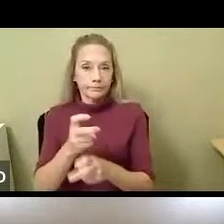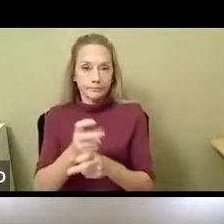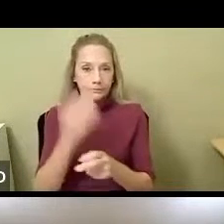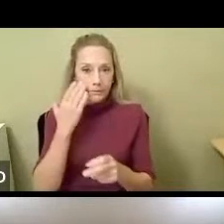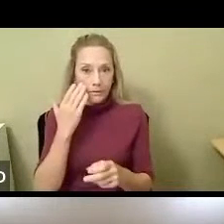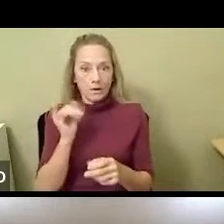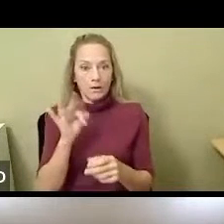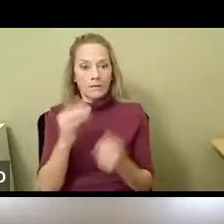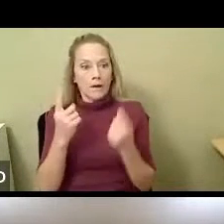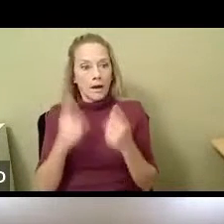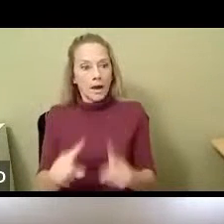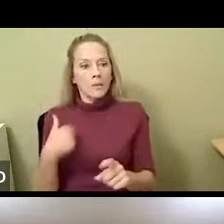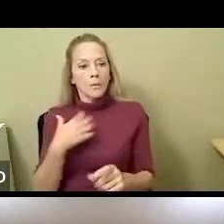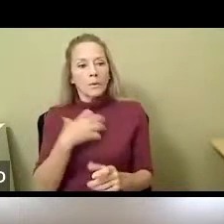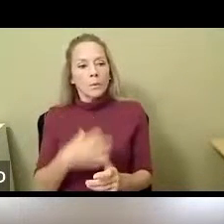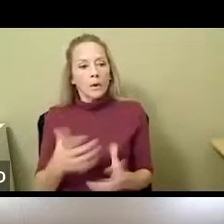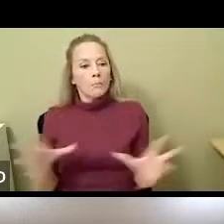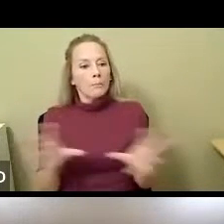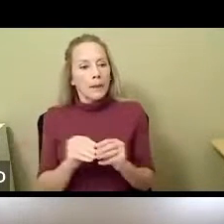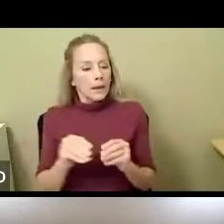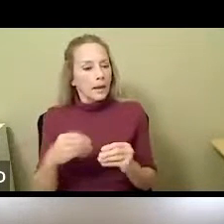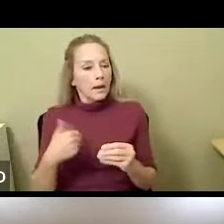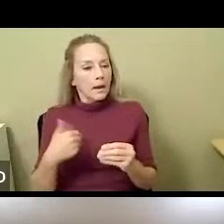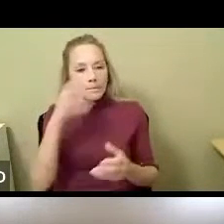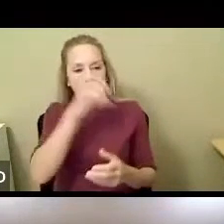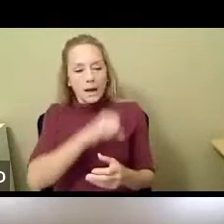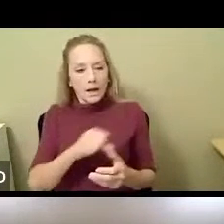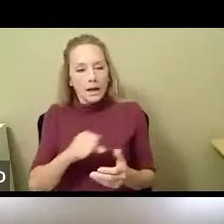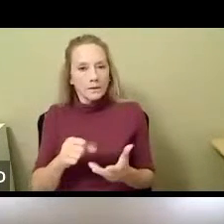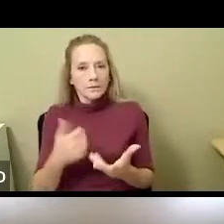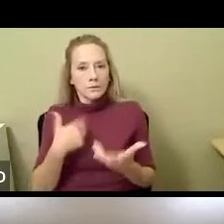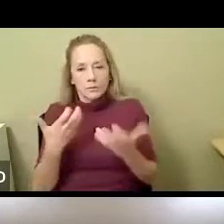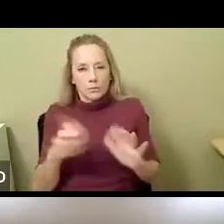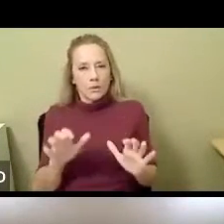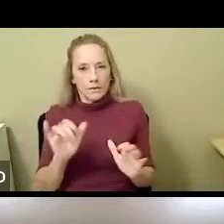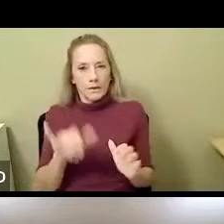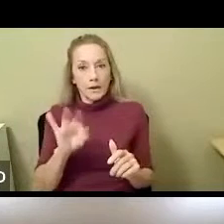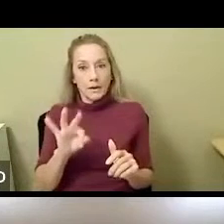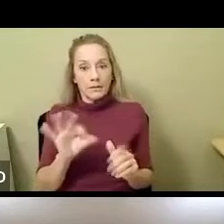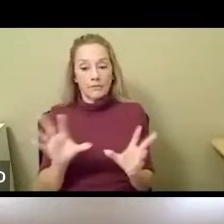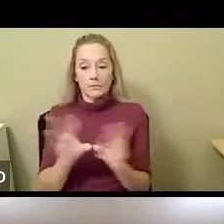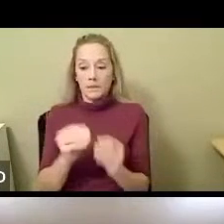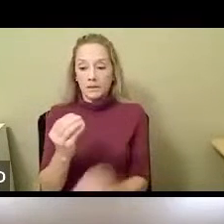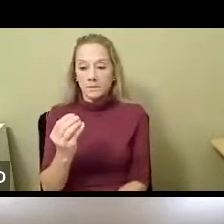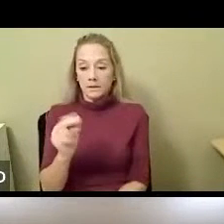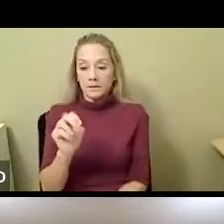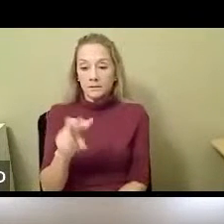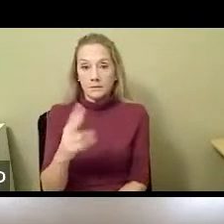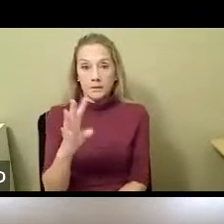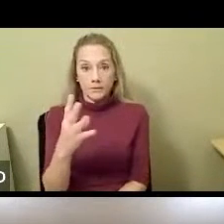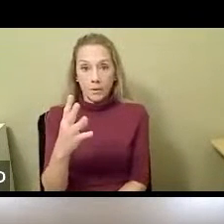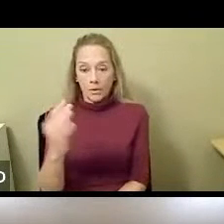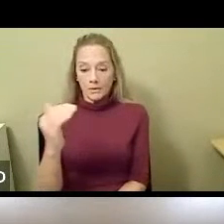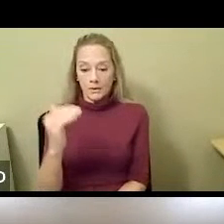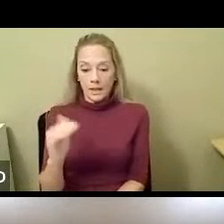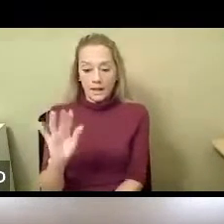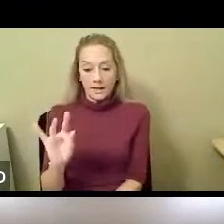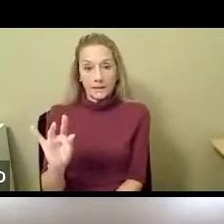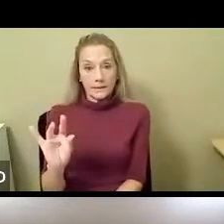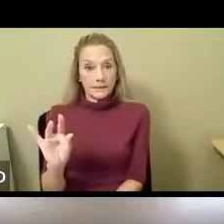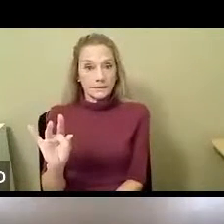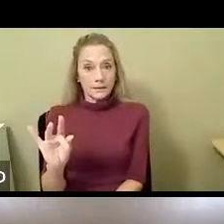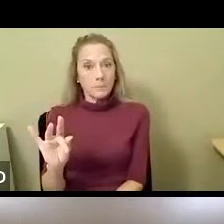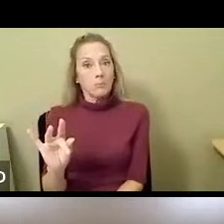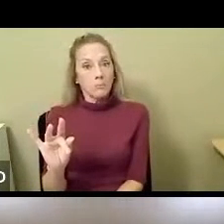week that we really wish we'd met anyways. But if we meet on the 4th and then the 18th of November,